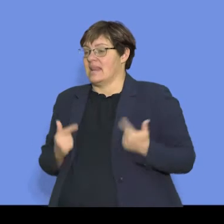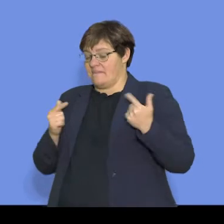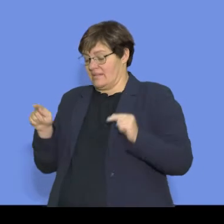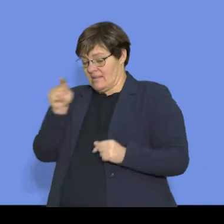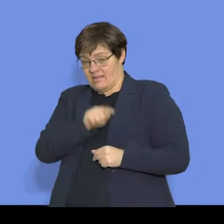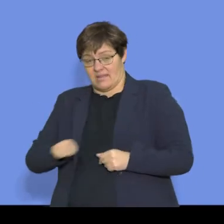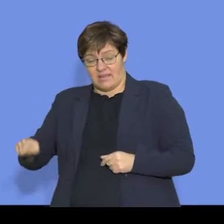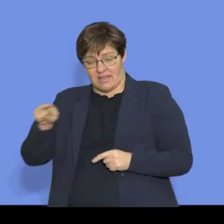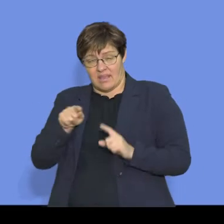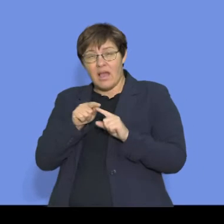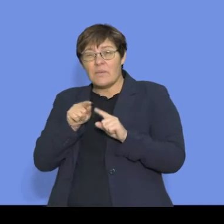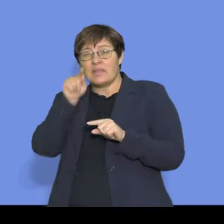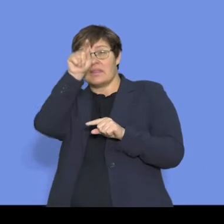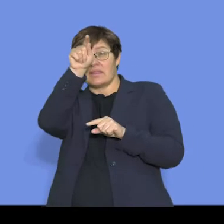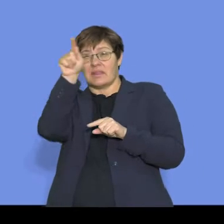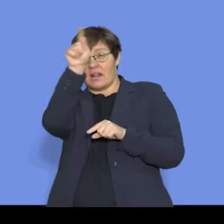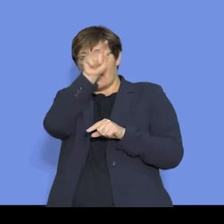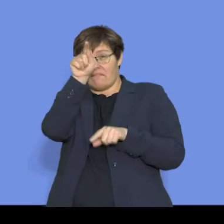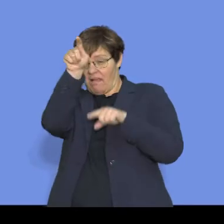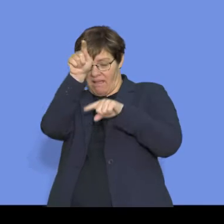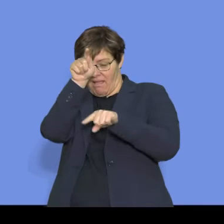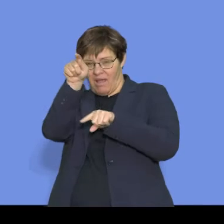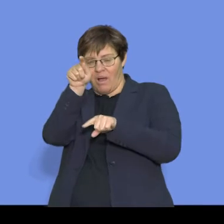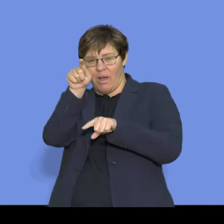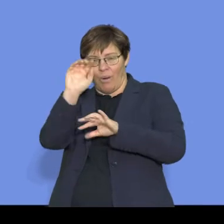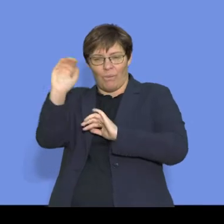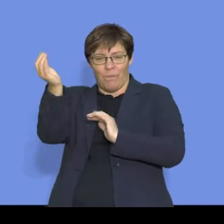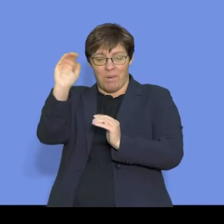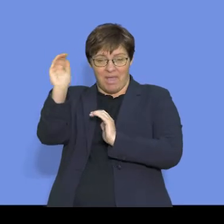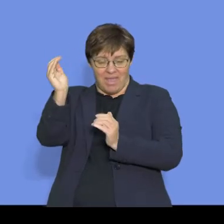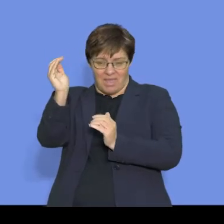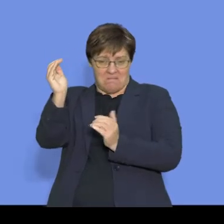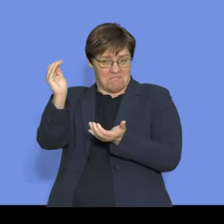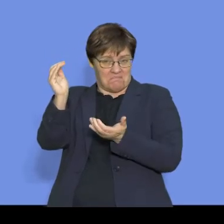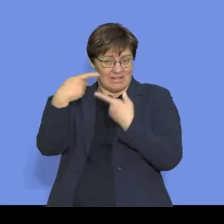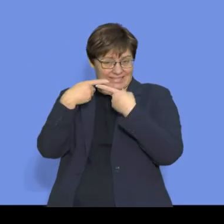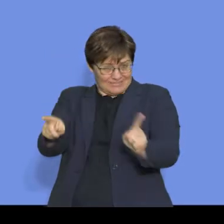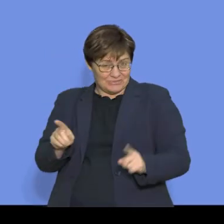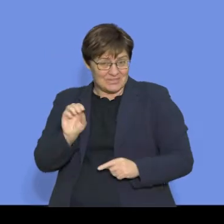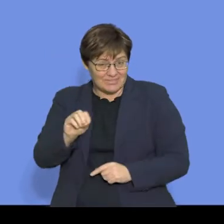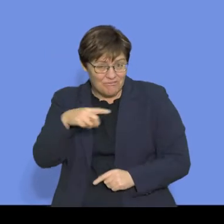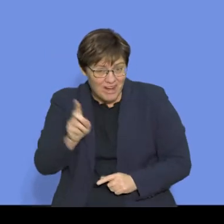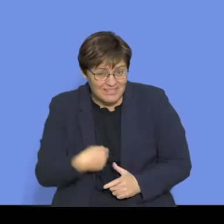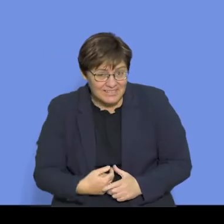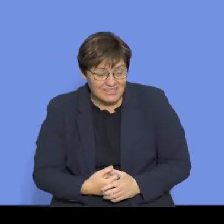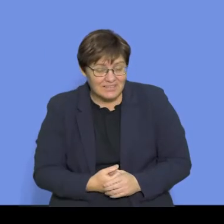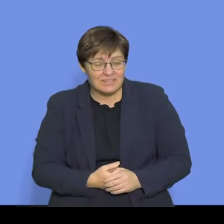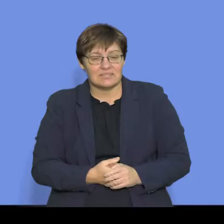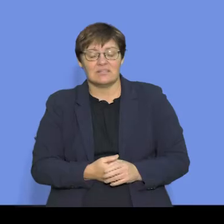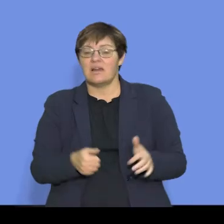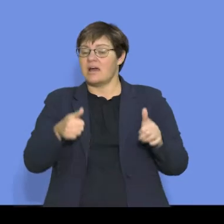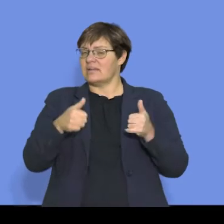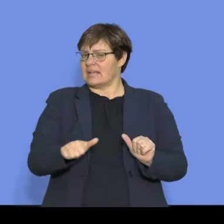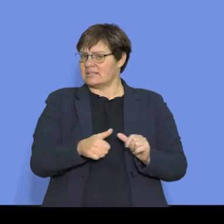here with the living things there, it's very, very different. And the next thing